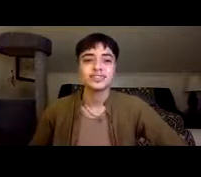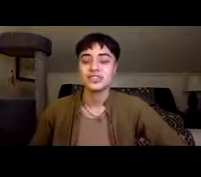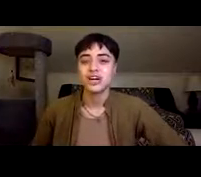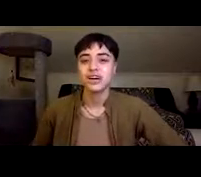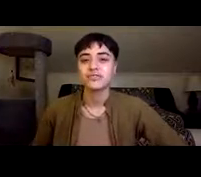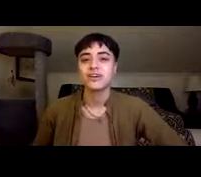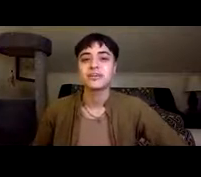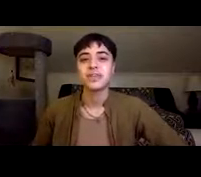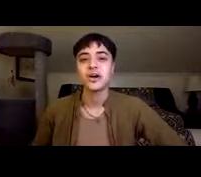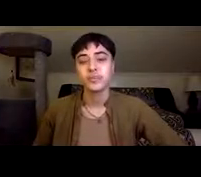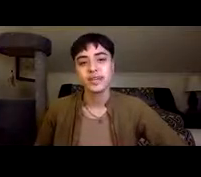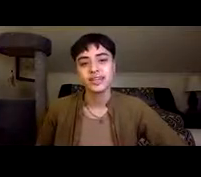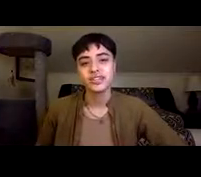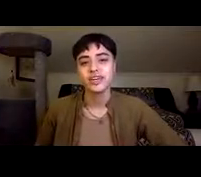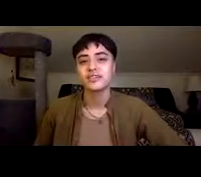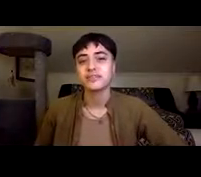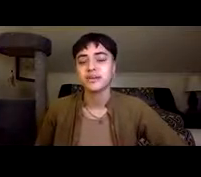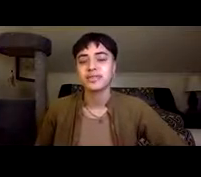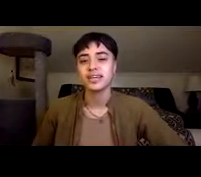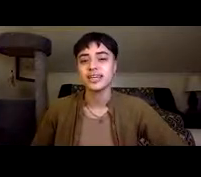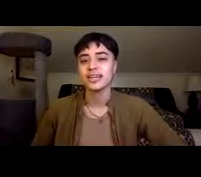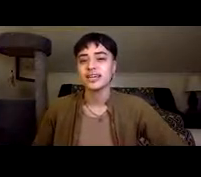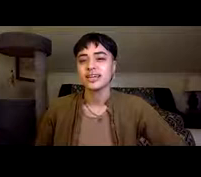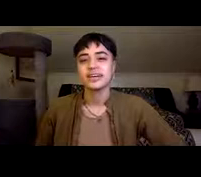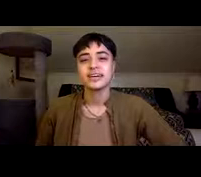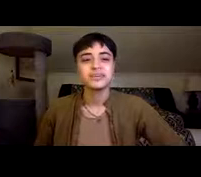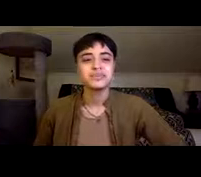This is a shot from the homepage of the website.